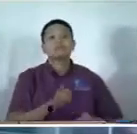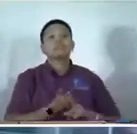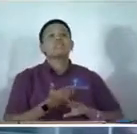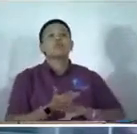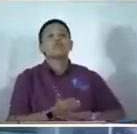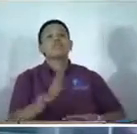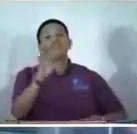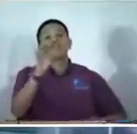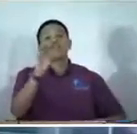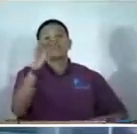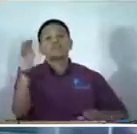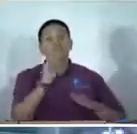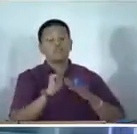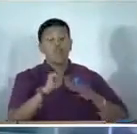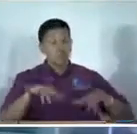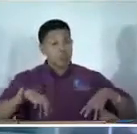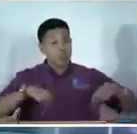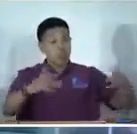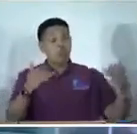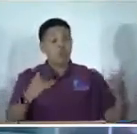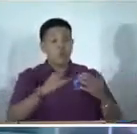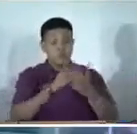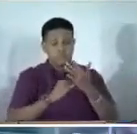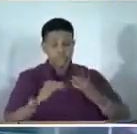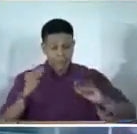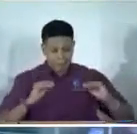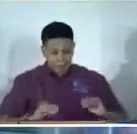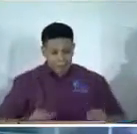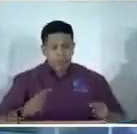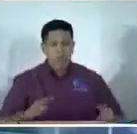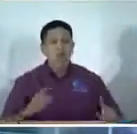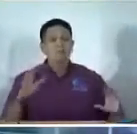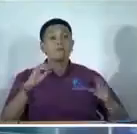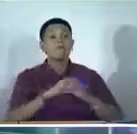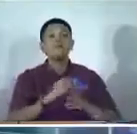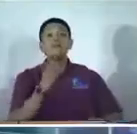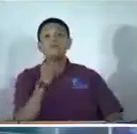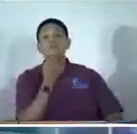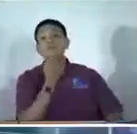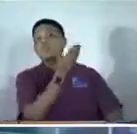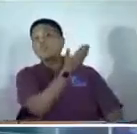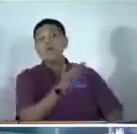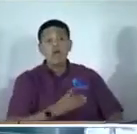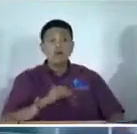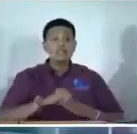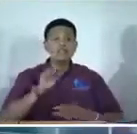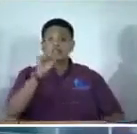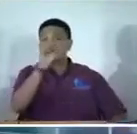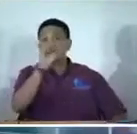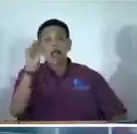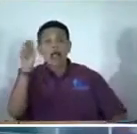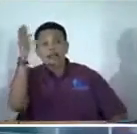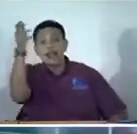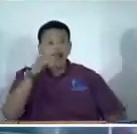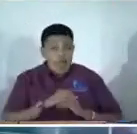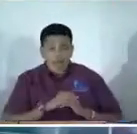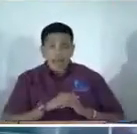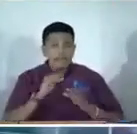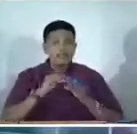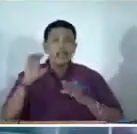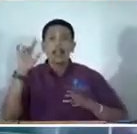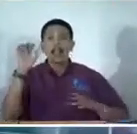$400 million, now in the design stage, in Portmore, in St. Anne, in